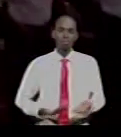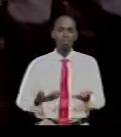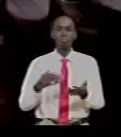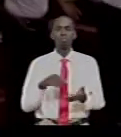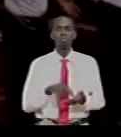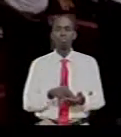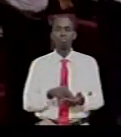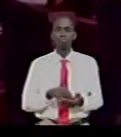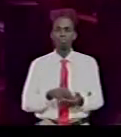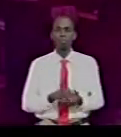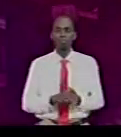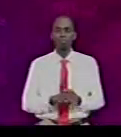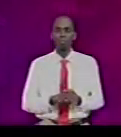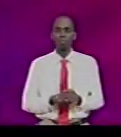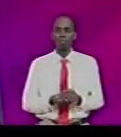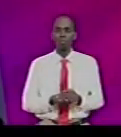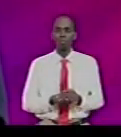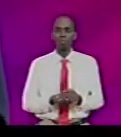rejoice.